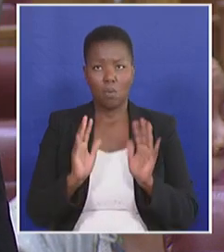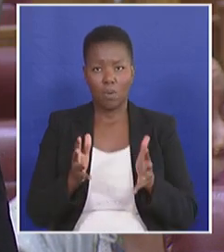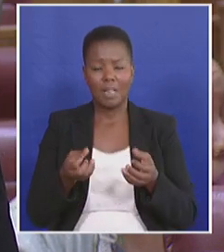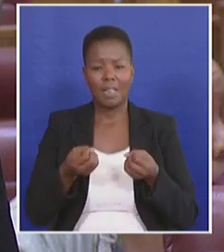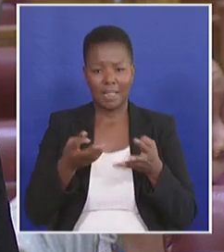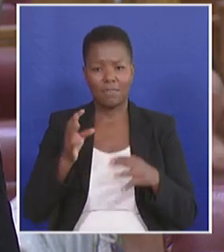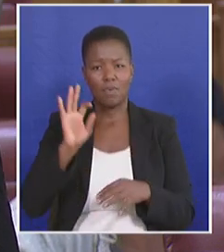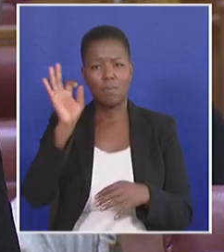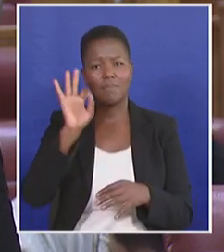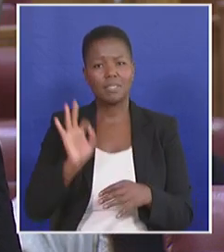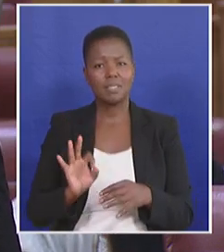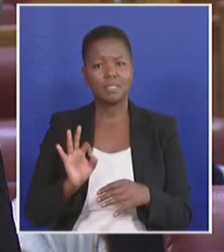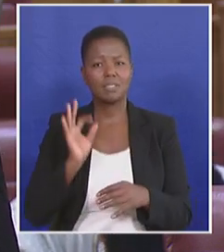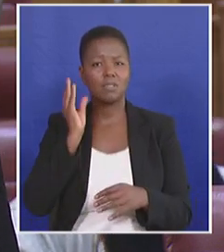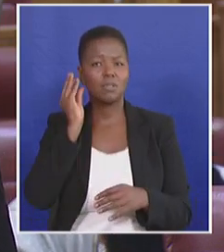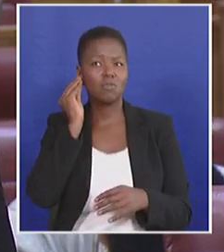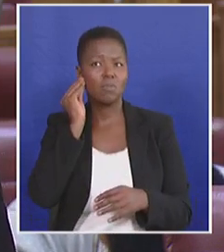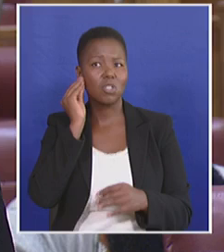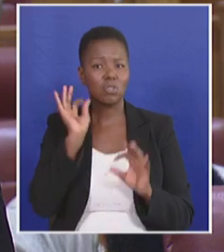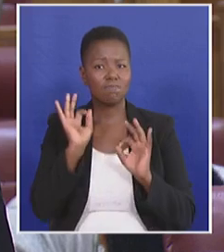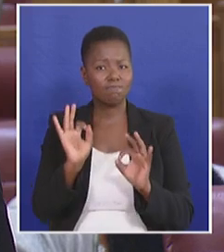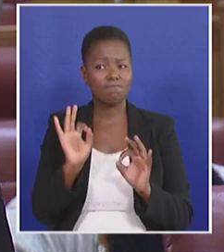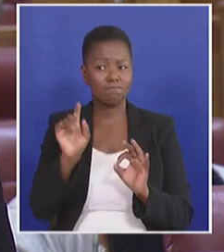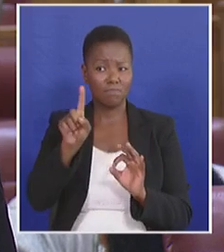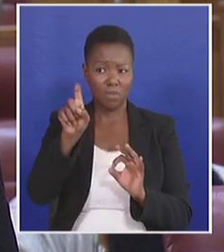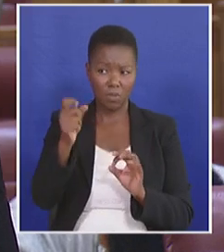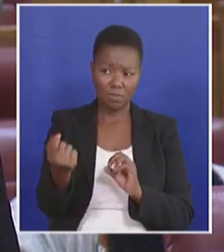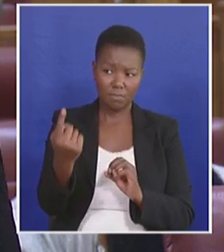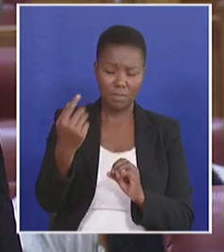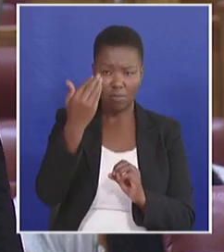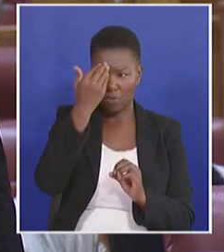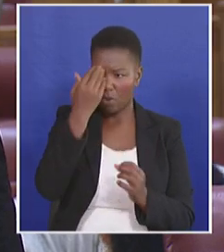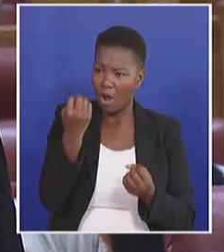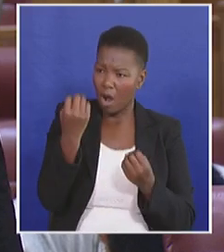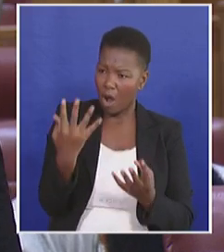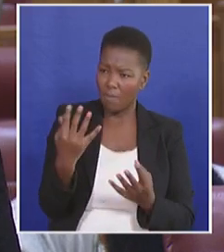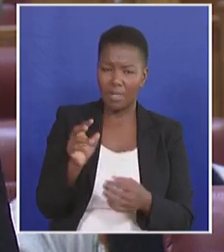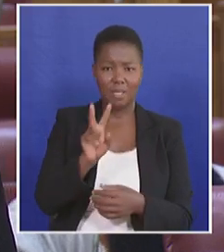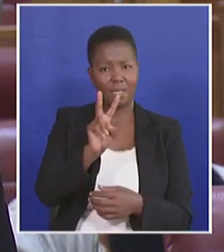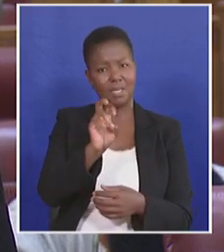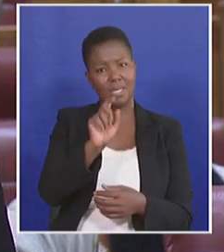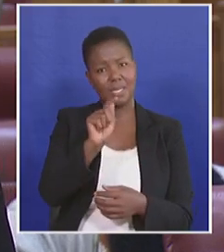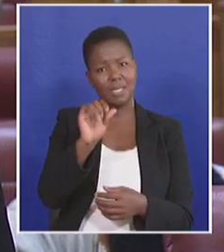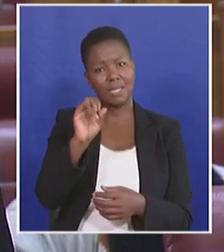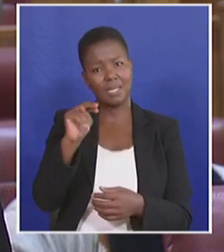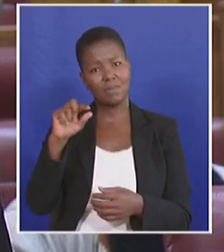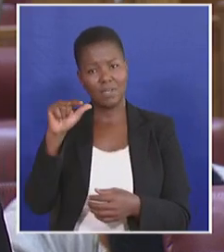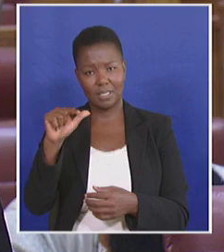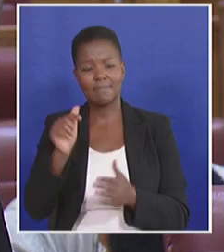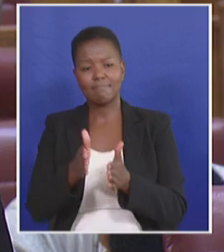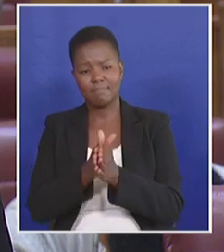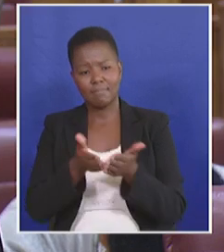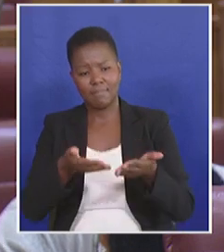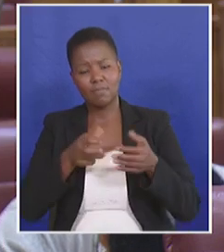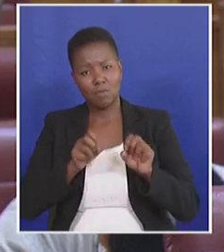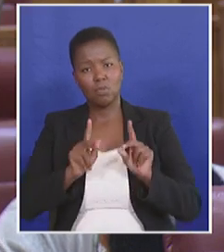statistical sort of data and information on the question of the extent of vetting, for an example. I just require an opportunity to be able